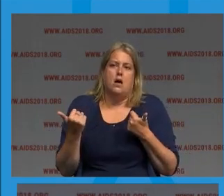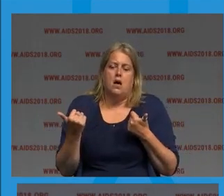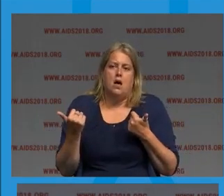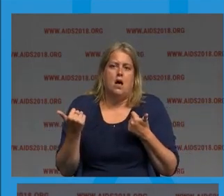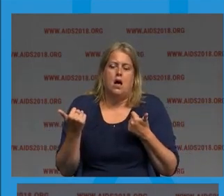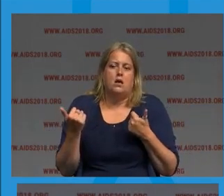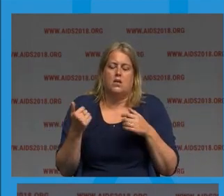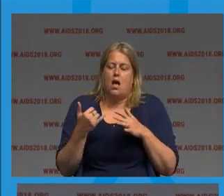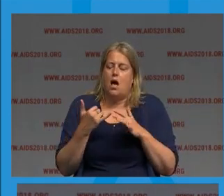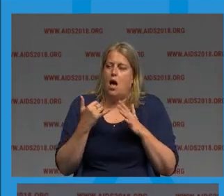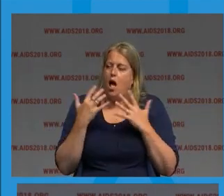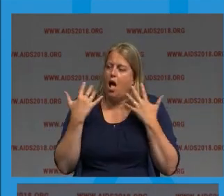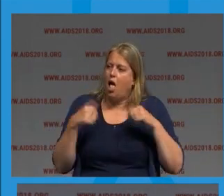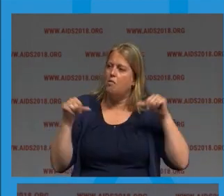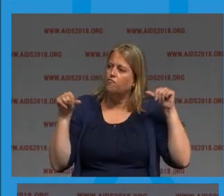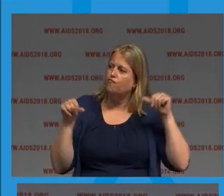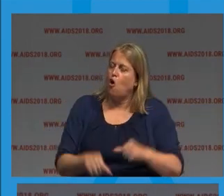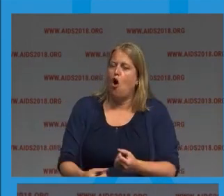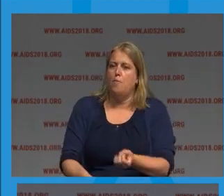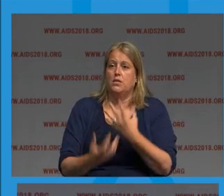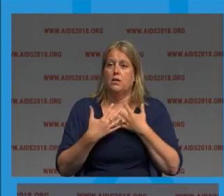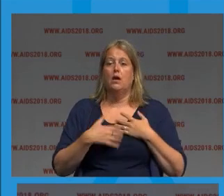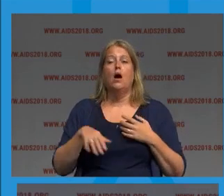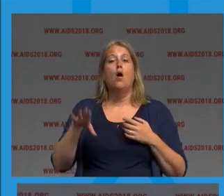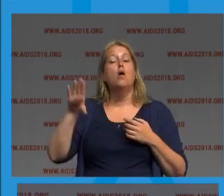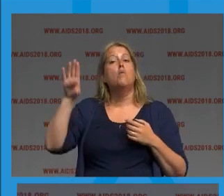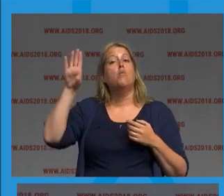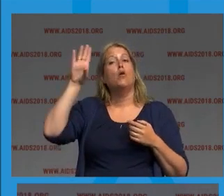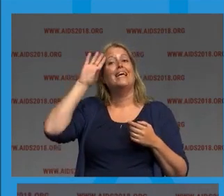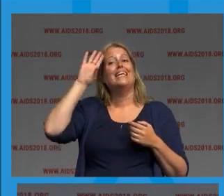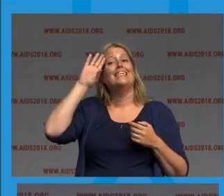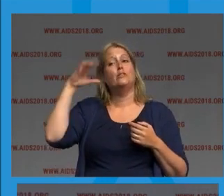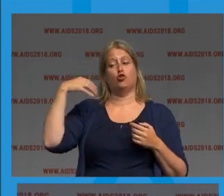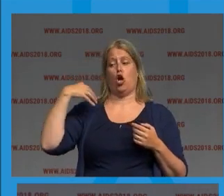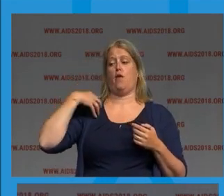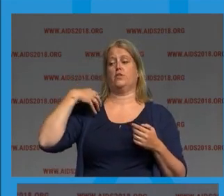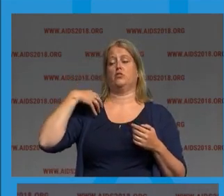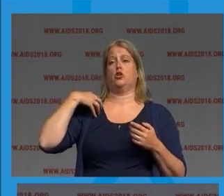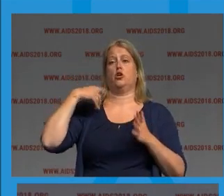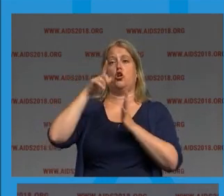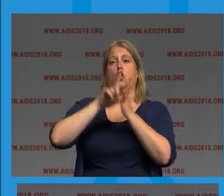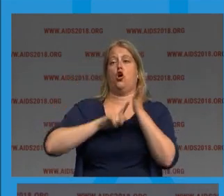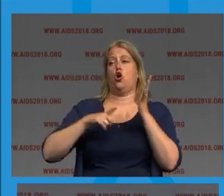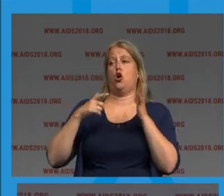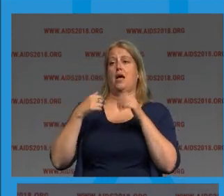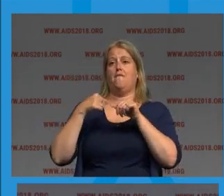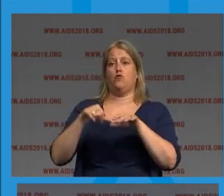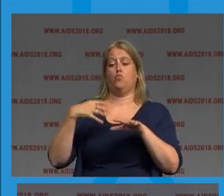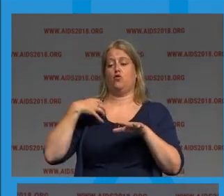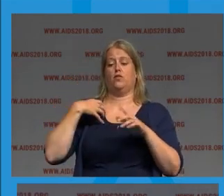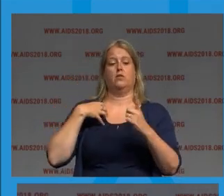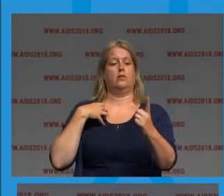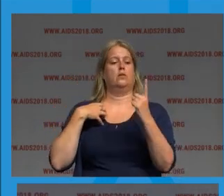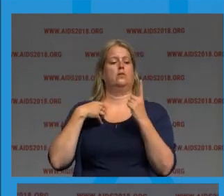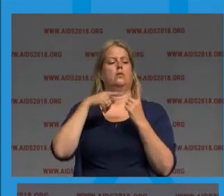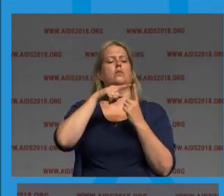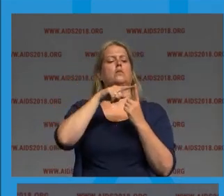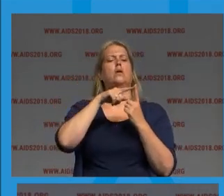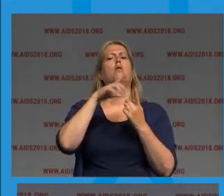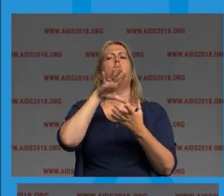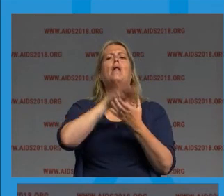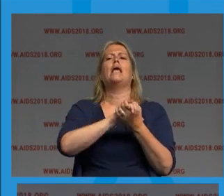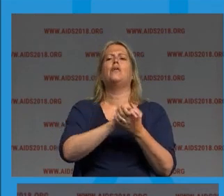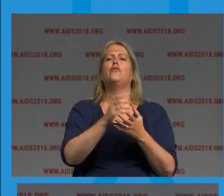wrong message, because if a police officer or a law enforcement officer was to show up, who do you think that they will believe? Particularly someone that